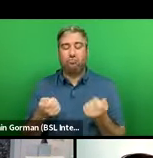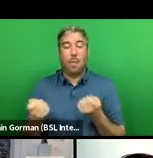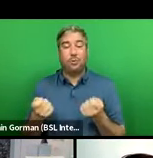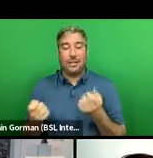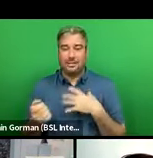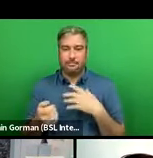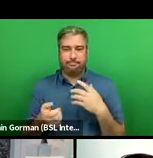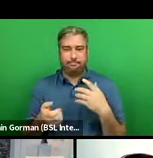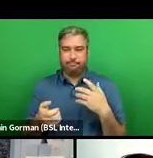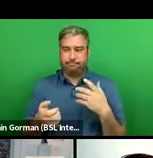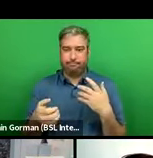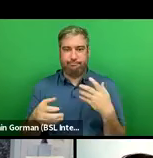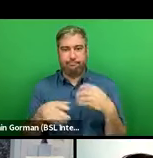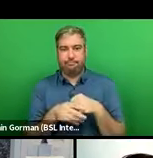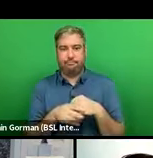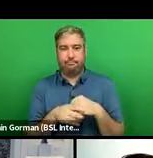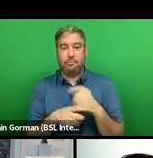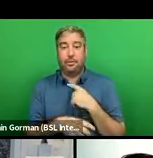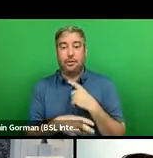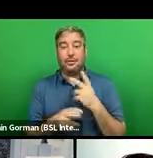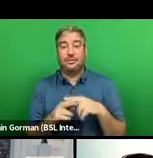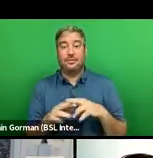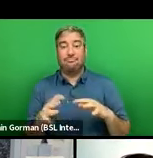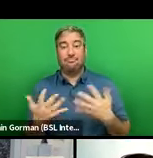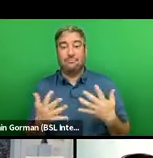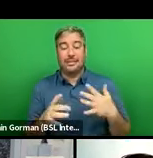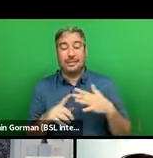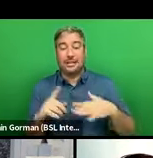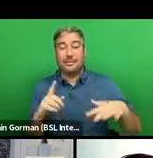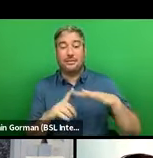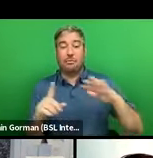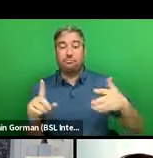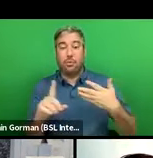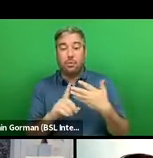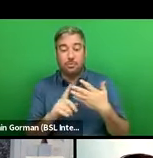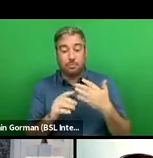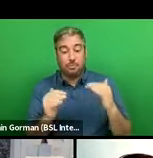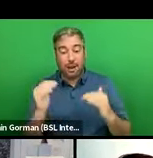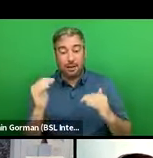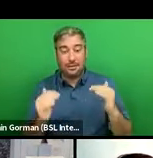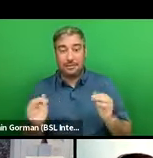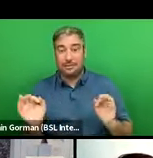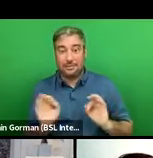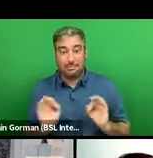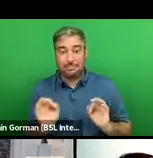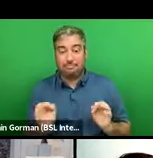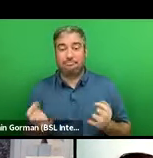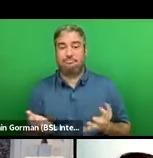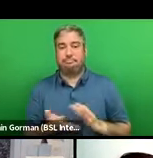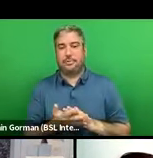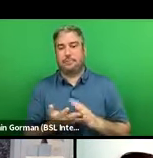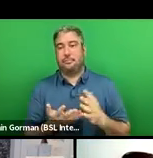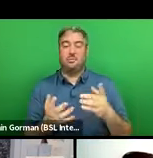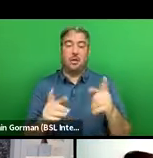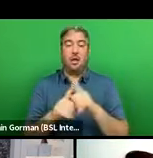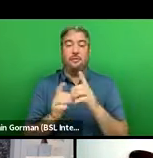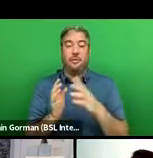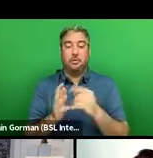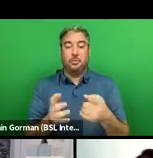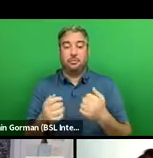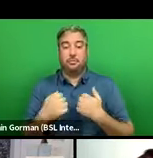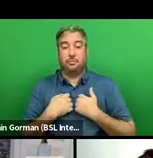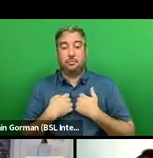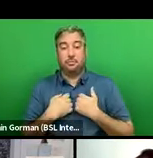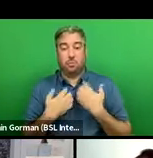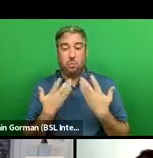is balanced. So, I mean, with our little story, we showed that, you can put money